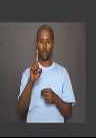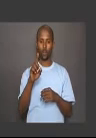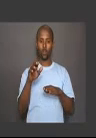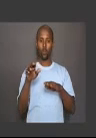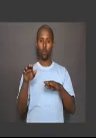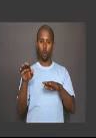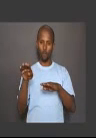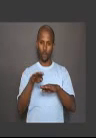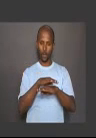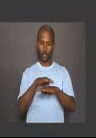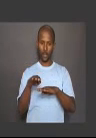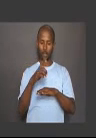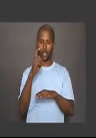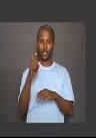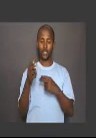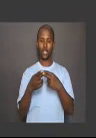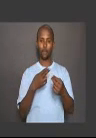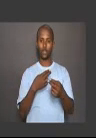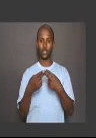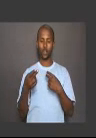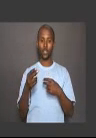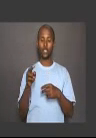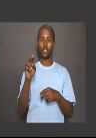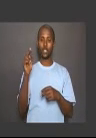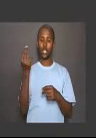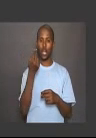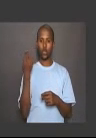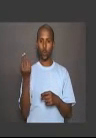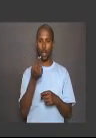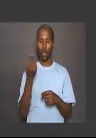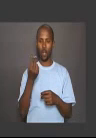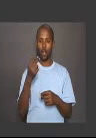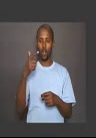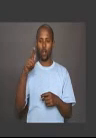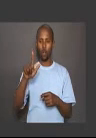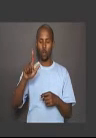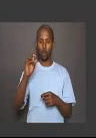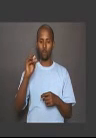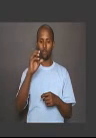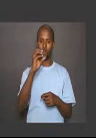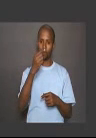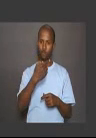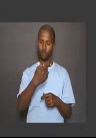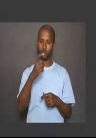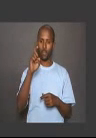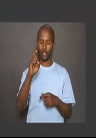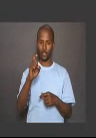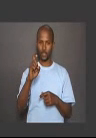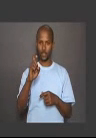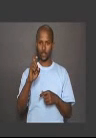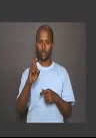over x times the natural logarithm of 3.